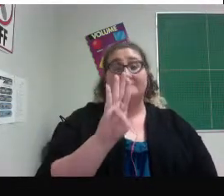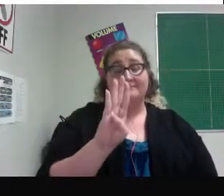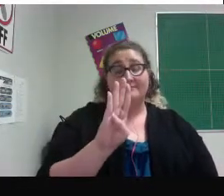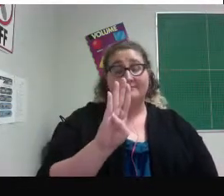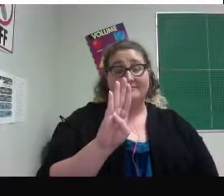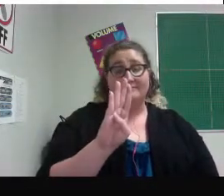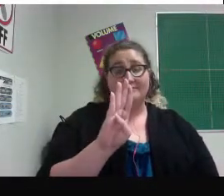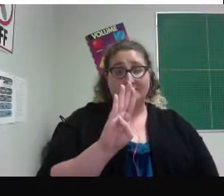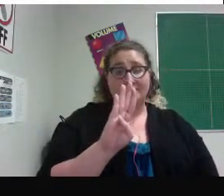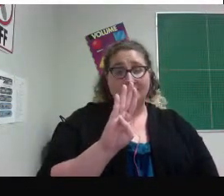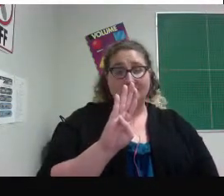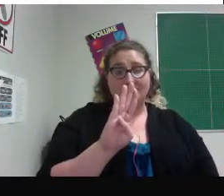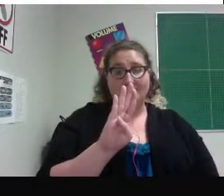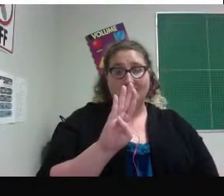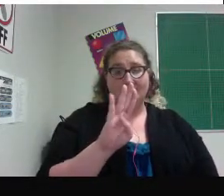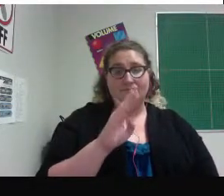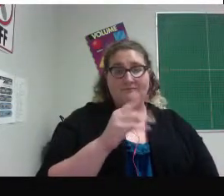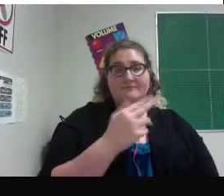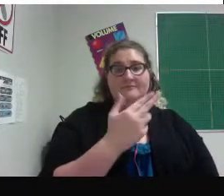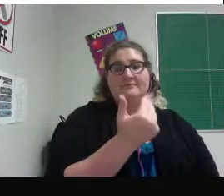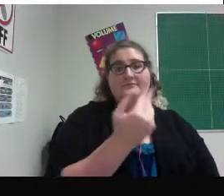RWB,